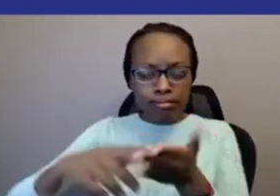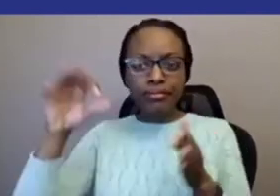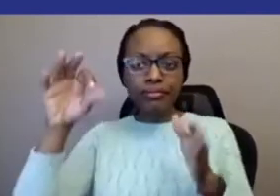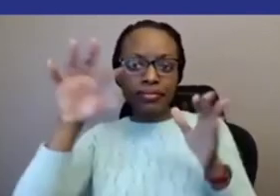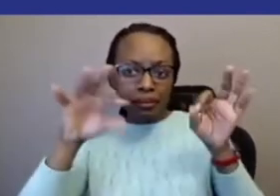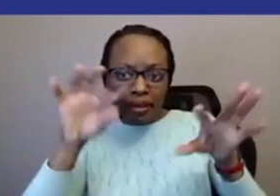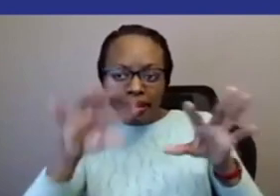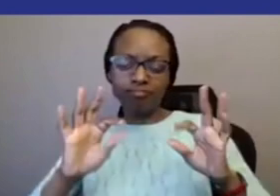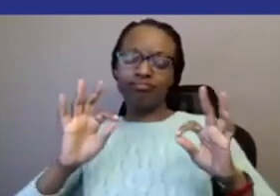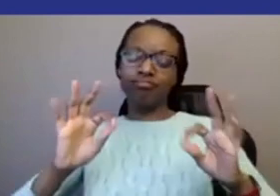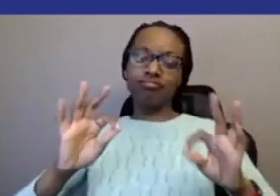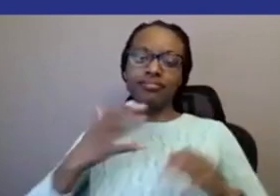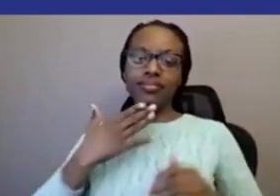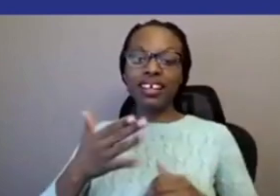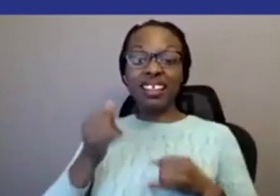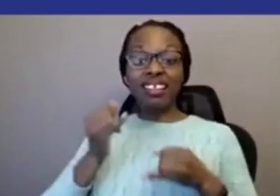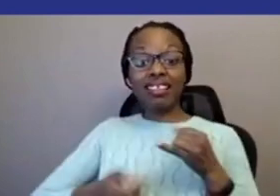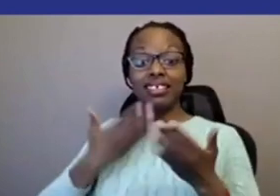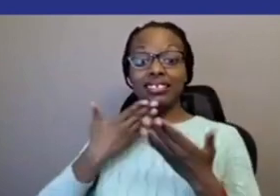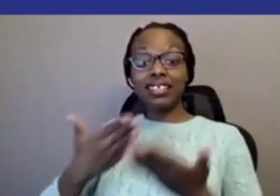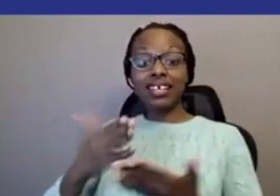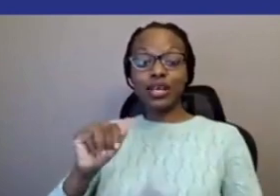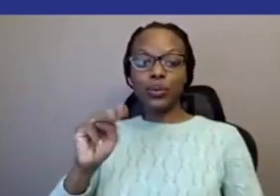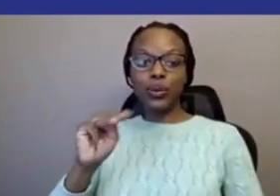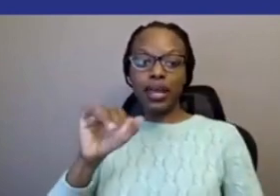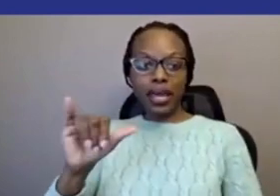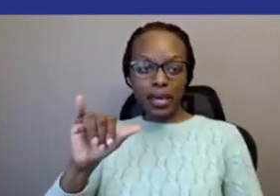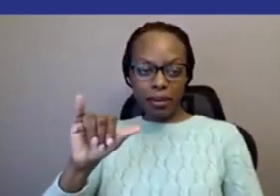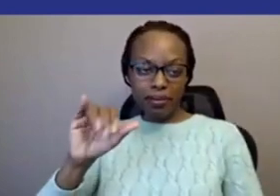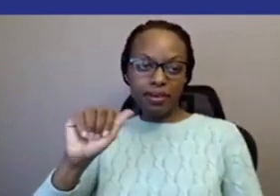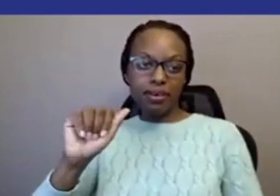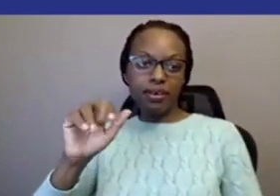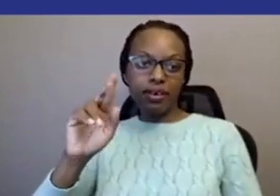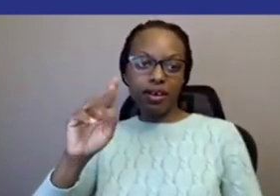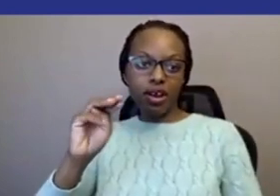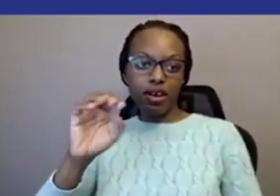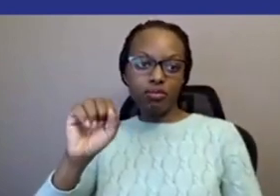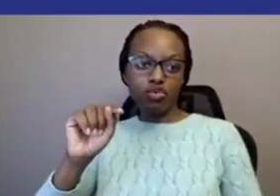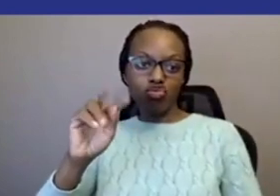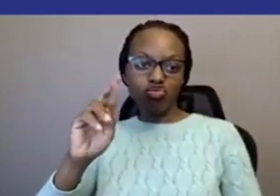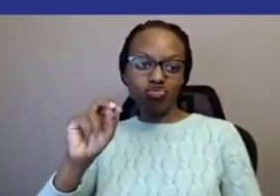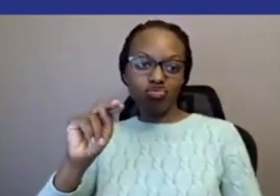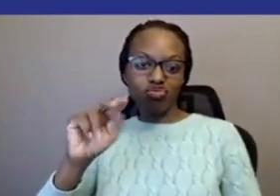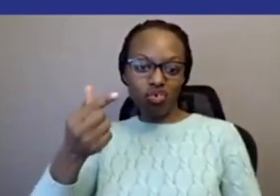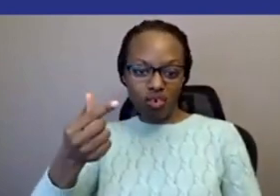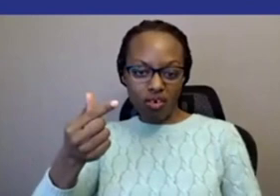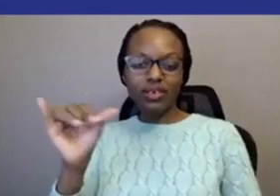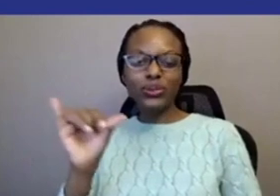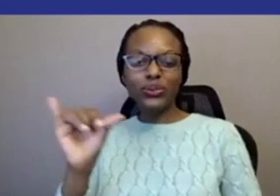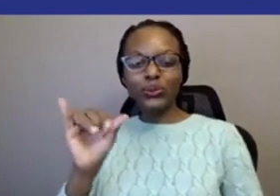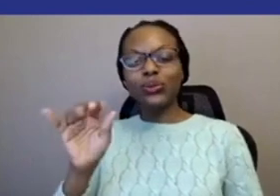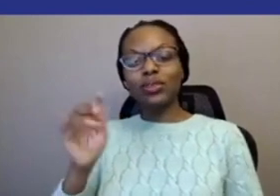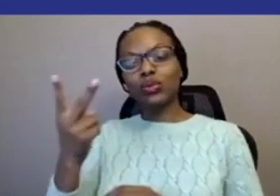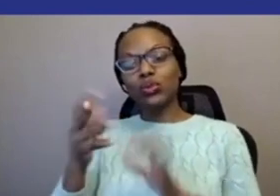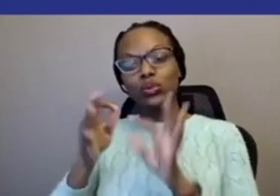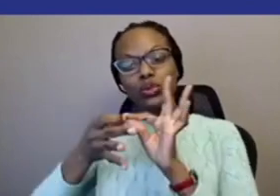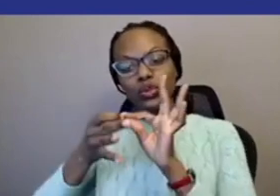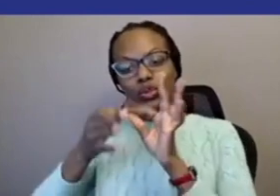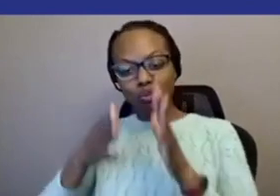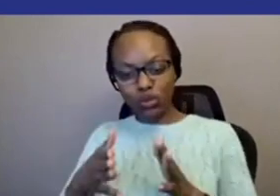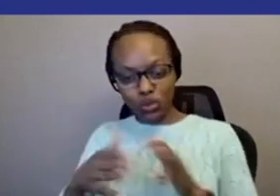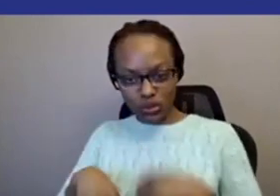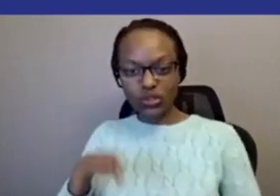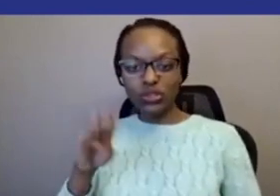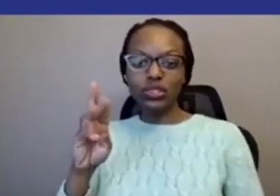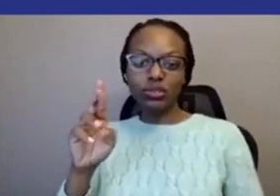A final thank you to Amy Armstrong from Viscardi Center and Brandon Kazen Maddox and Aisha Simpson from LC Interpreting Services